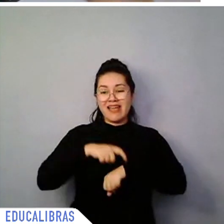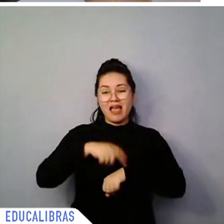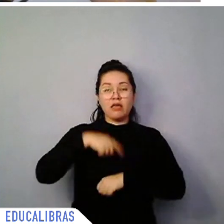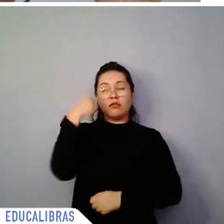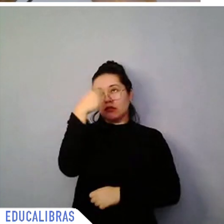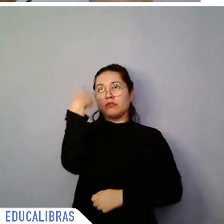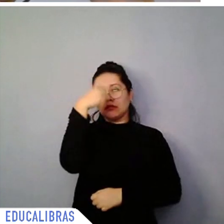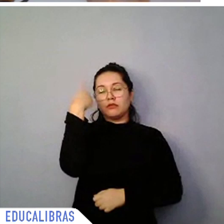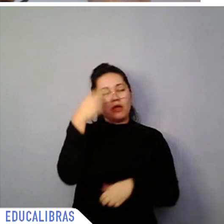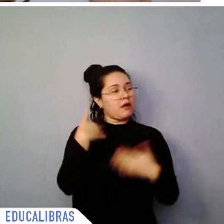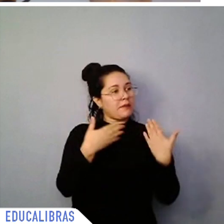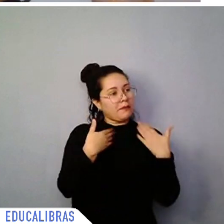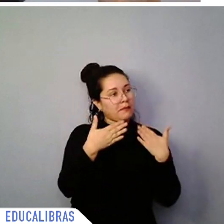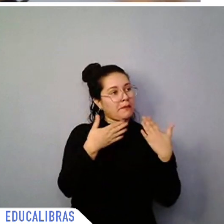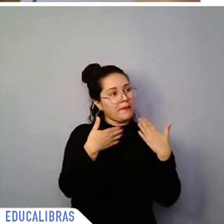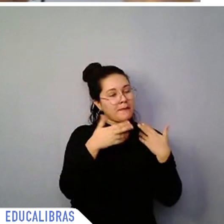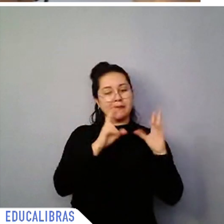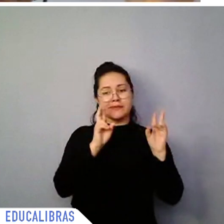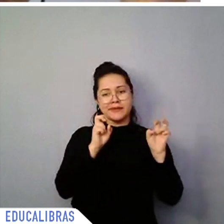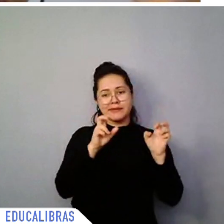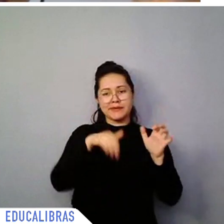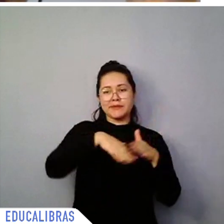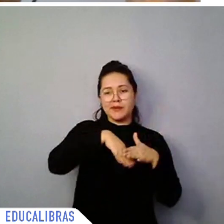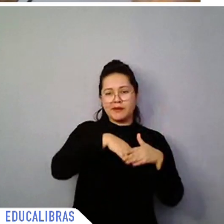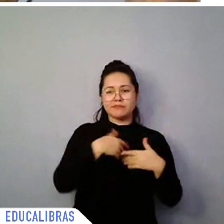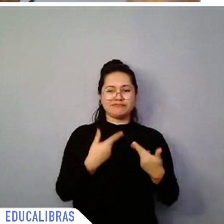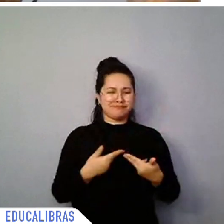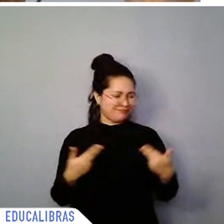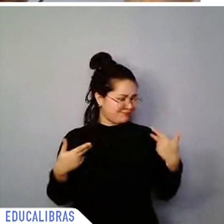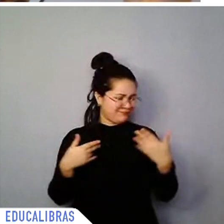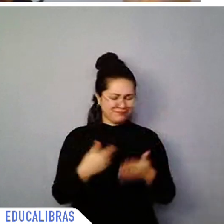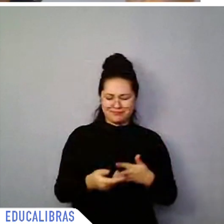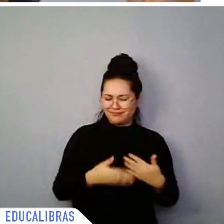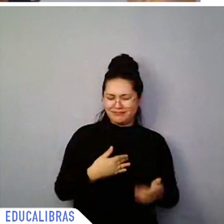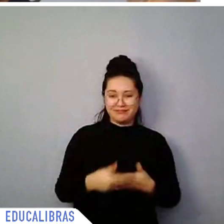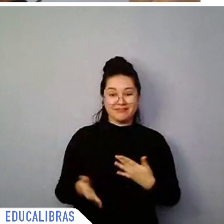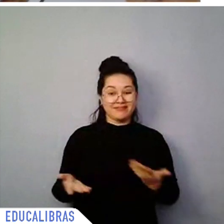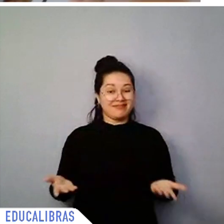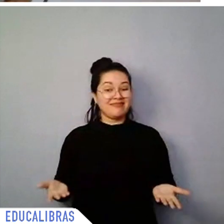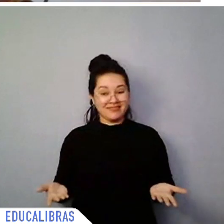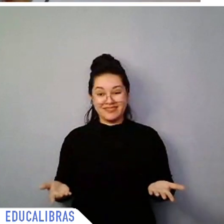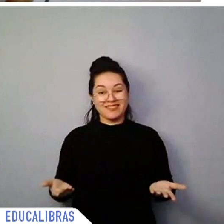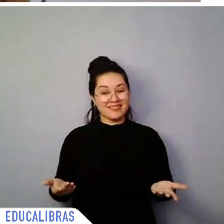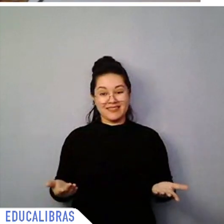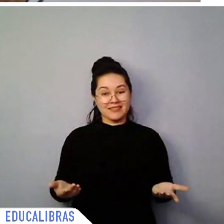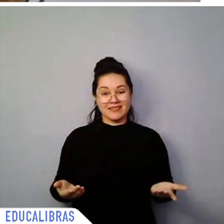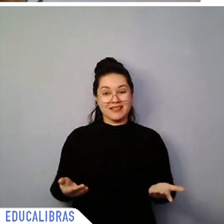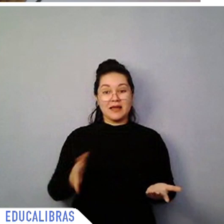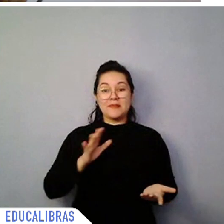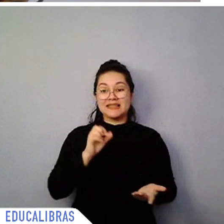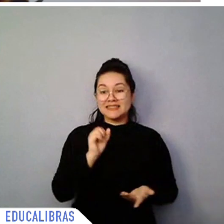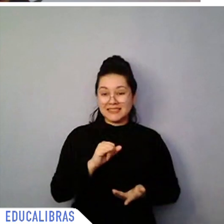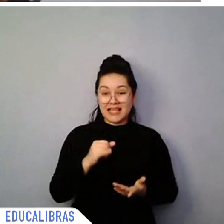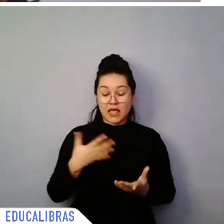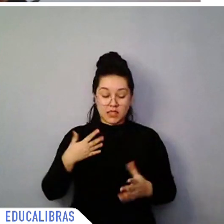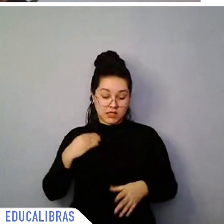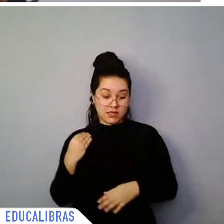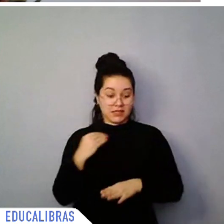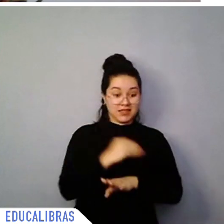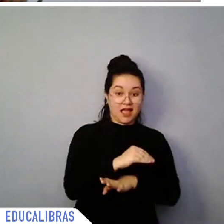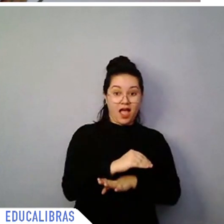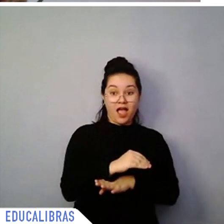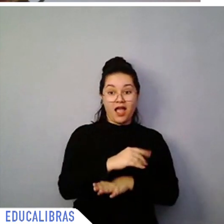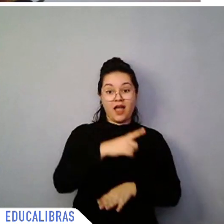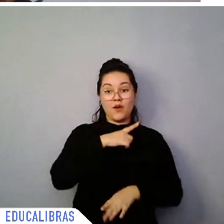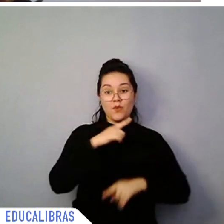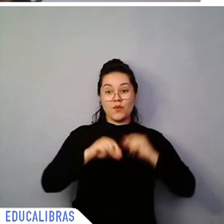is. I always wonder why people spend so much debating about soccer, and that's